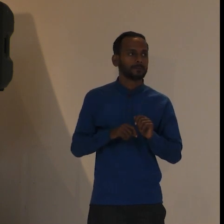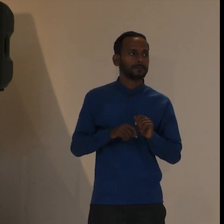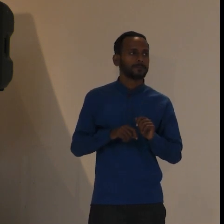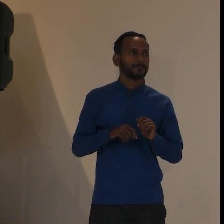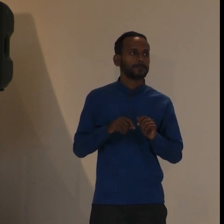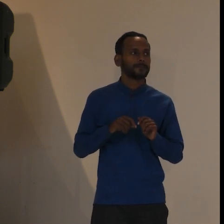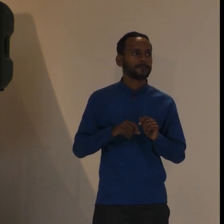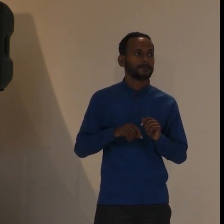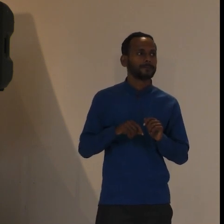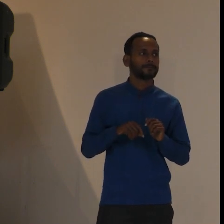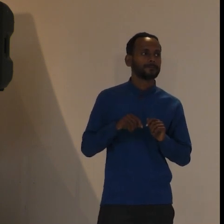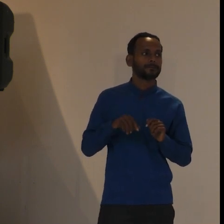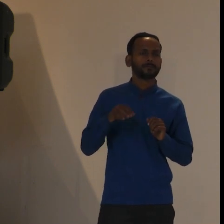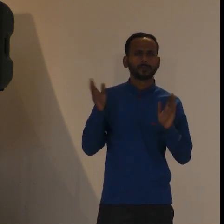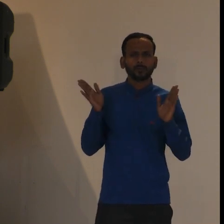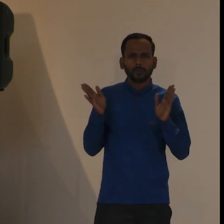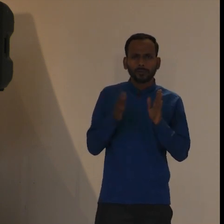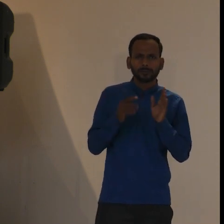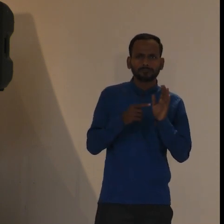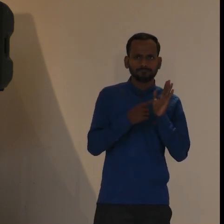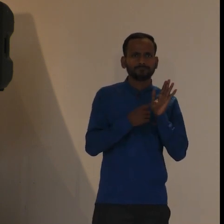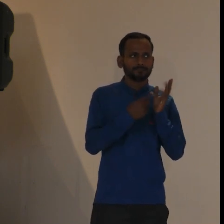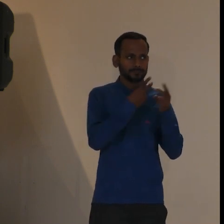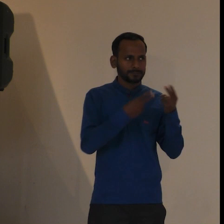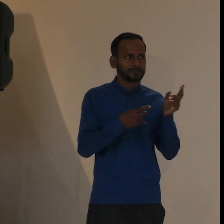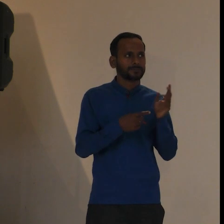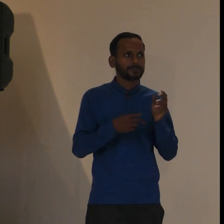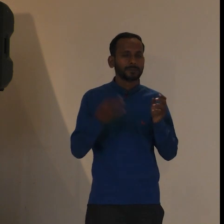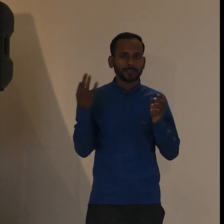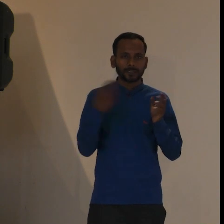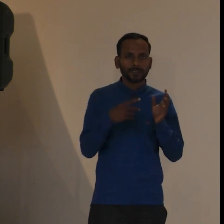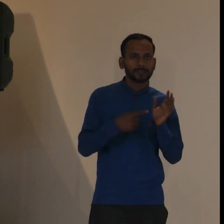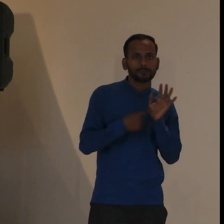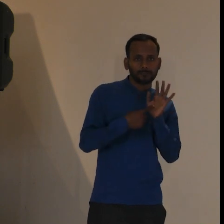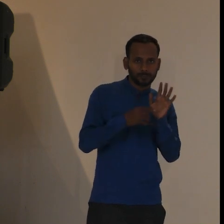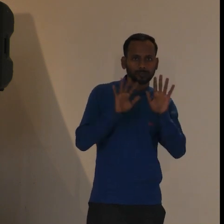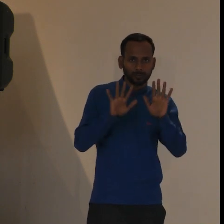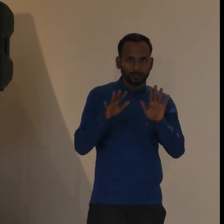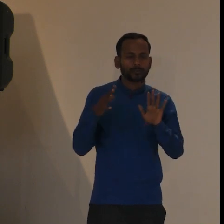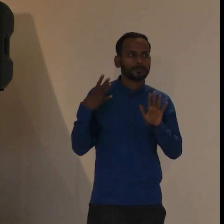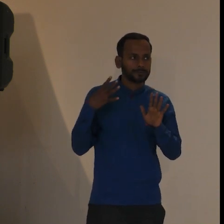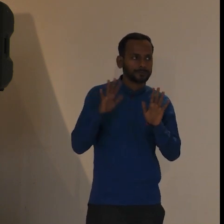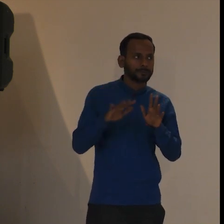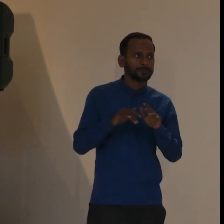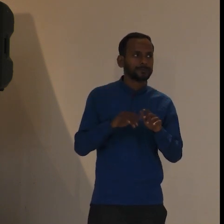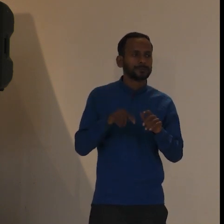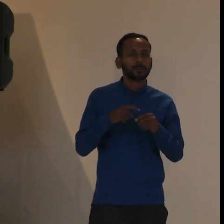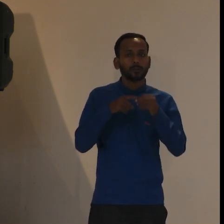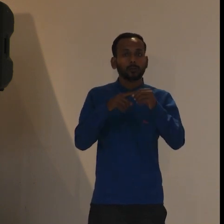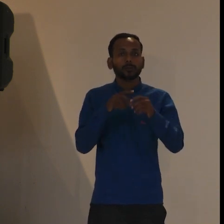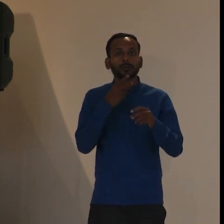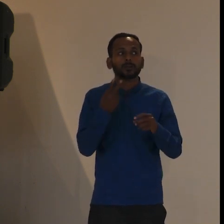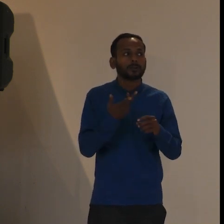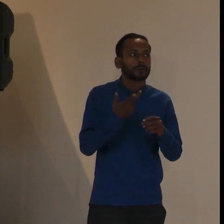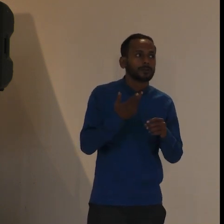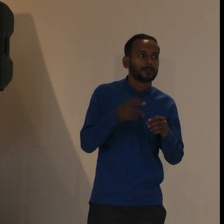they're the ones that speak more in depth, and that is where I've heard the contributors from different countries address that. So that is all I can say in that regard.